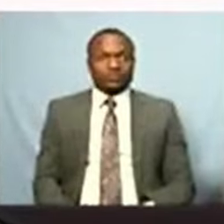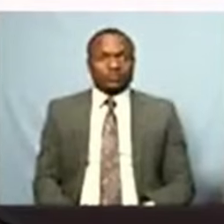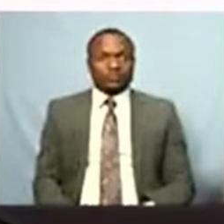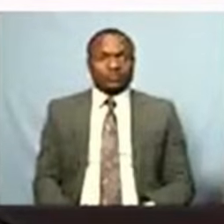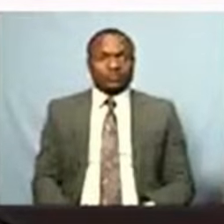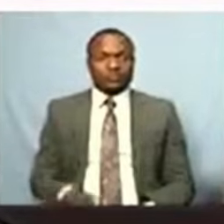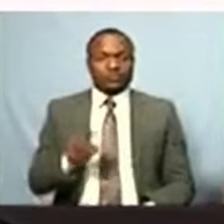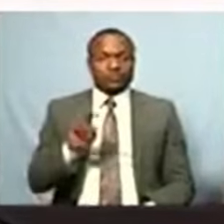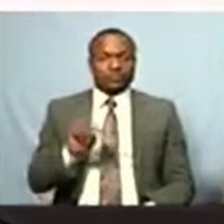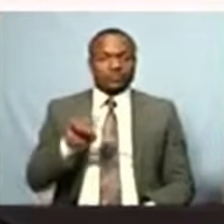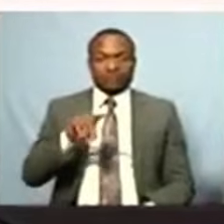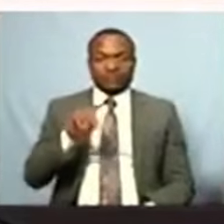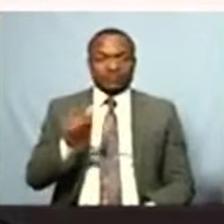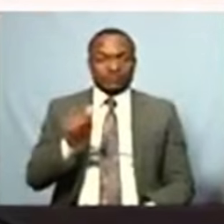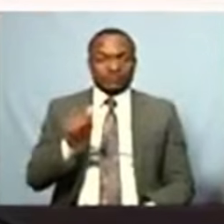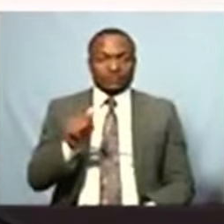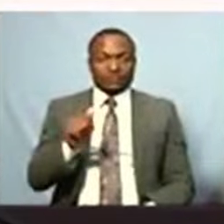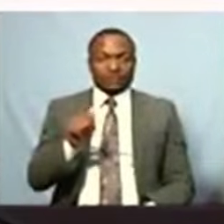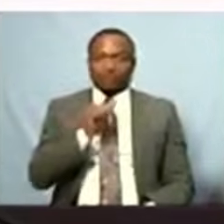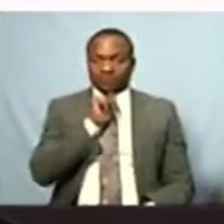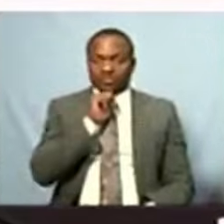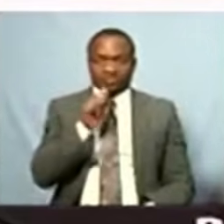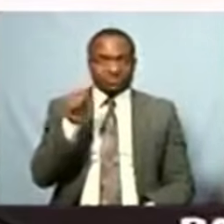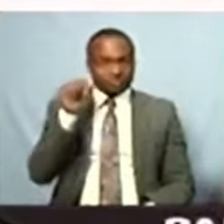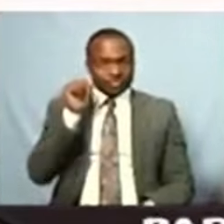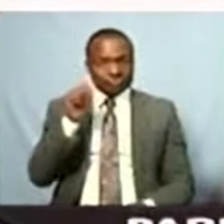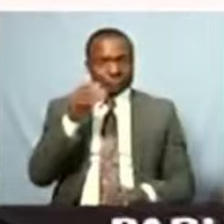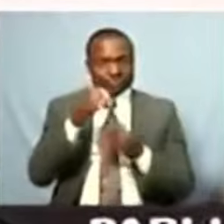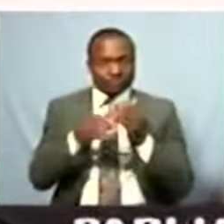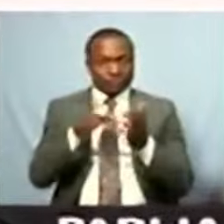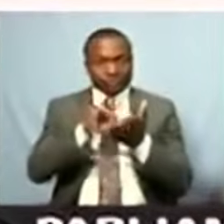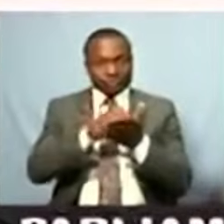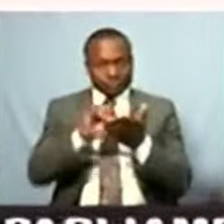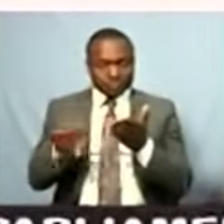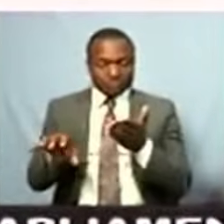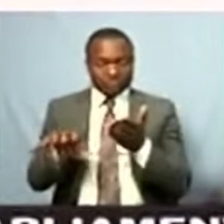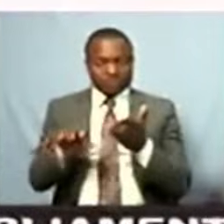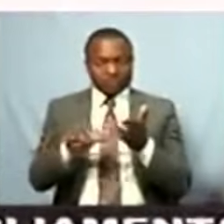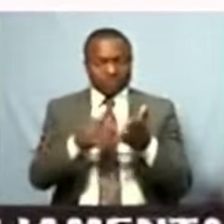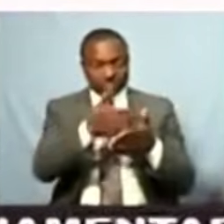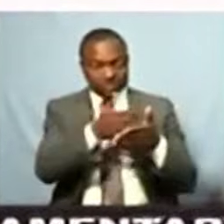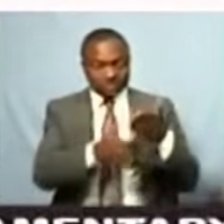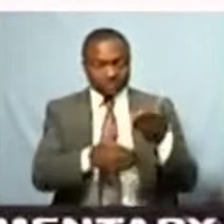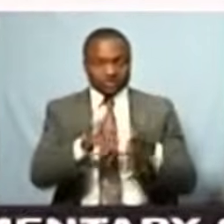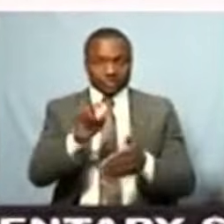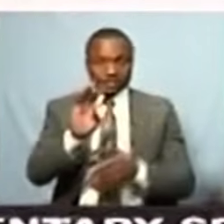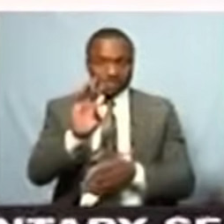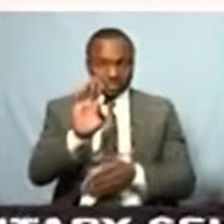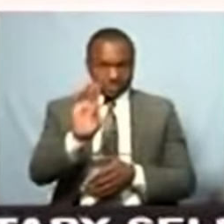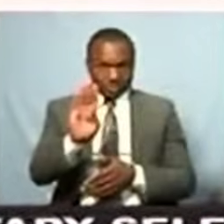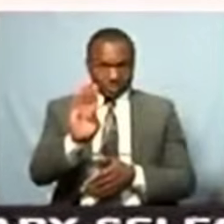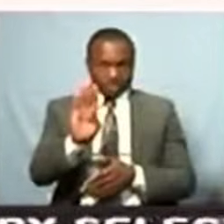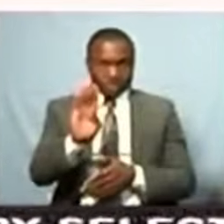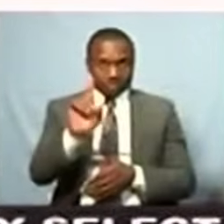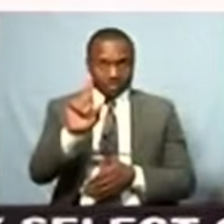NIPA does not object. The clause provides for the deletion of paragraph B of